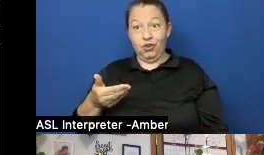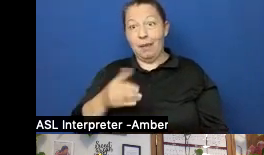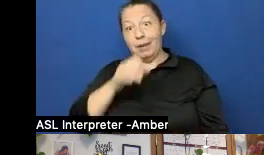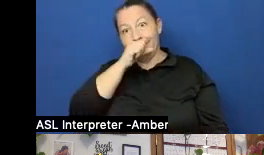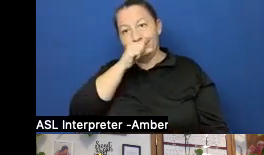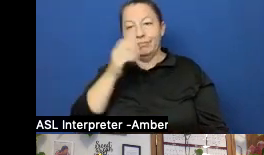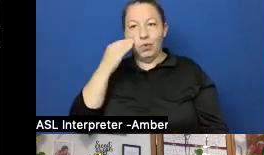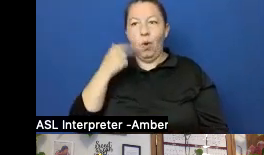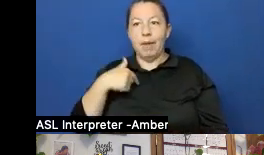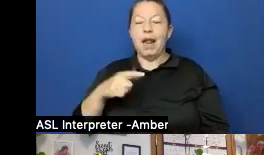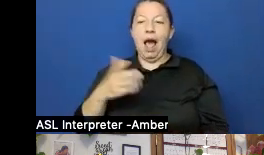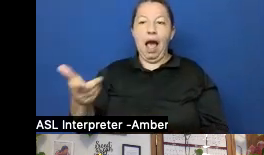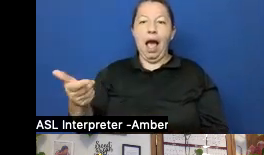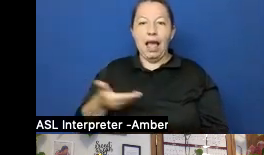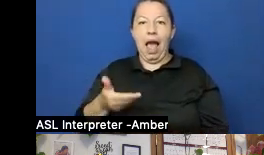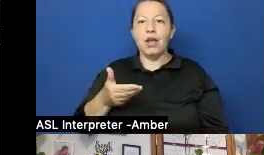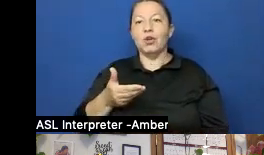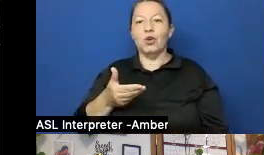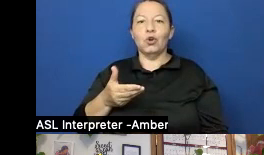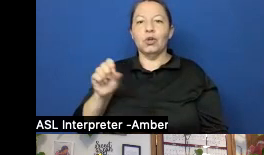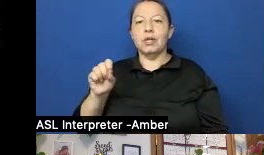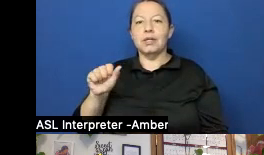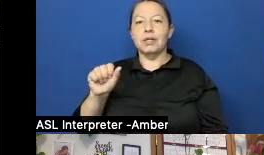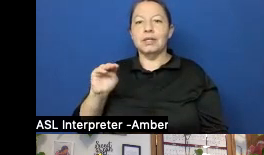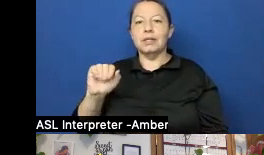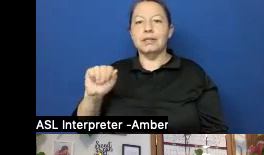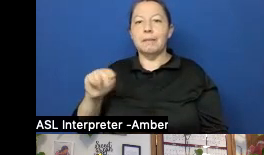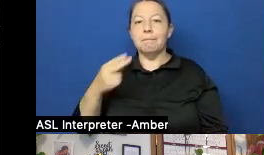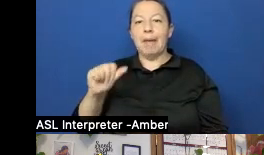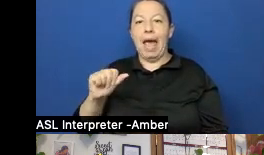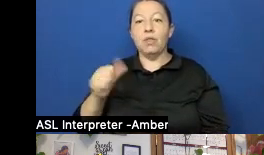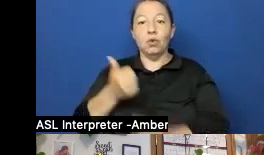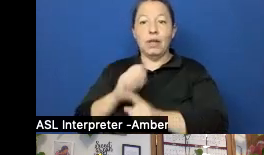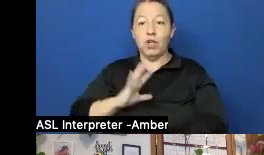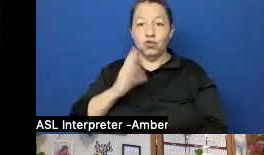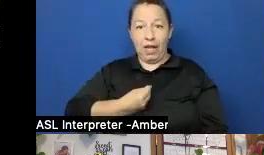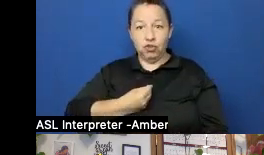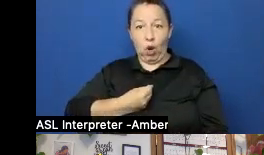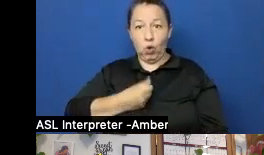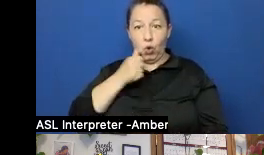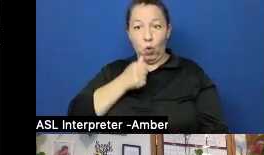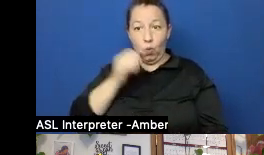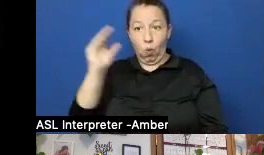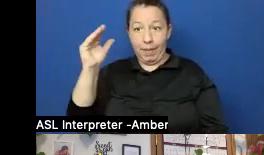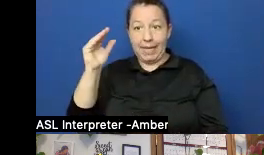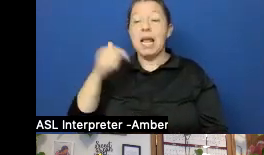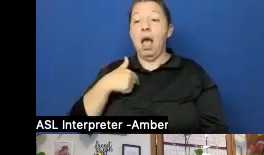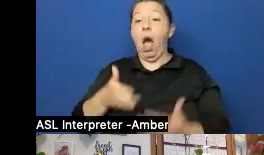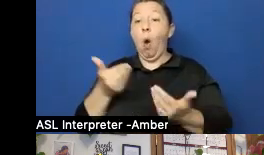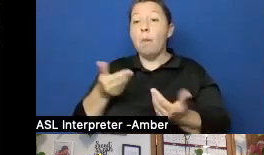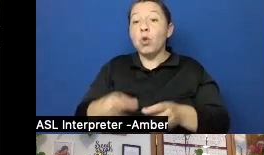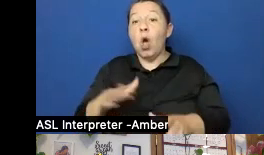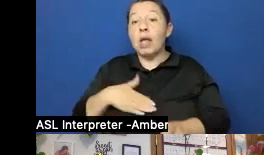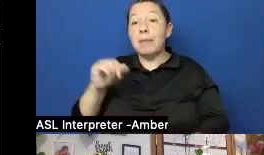I hired Samantha, and Samantha was a transgender woman. I almost lost my job for hiring